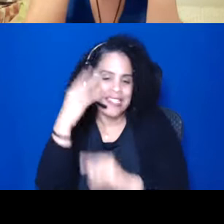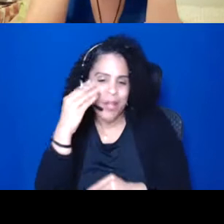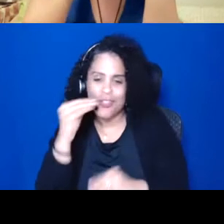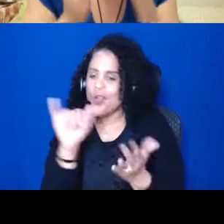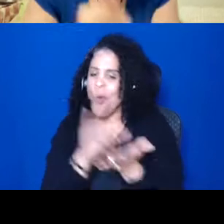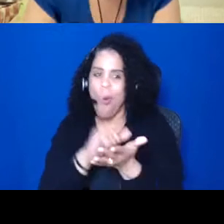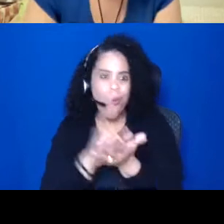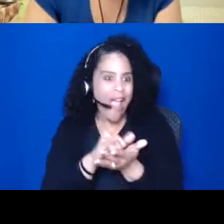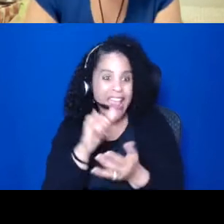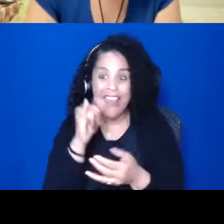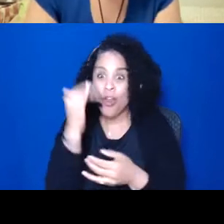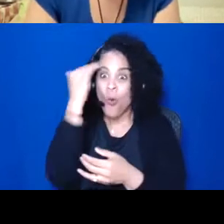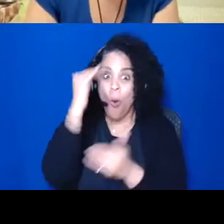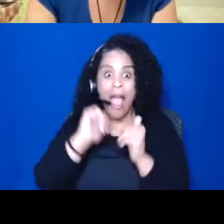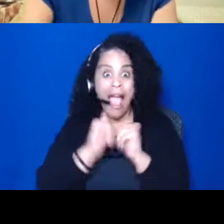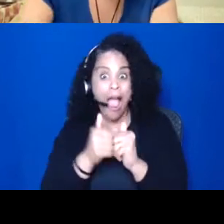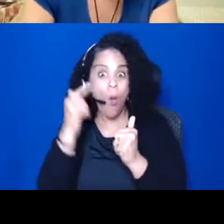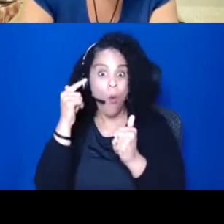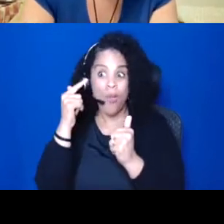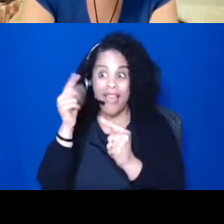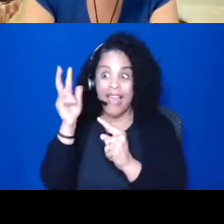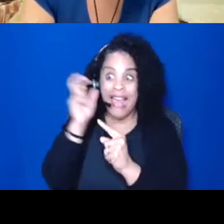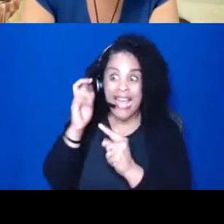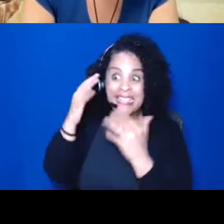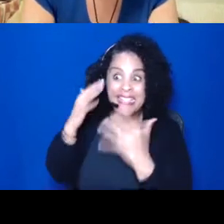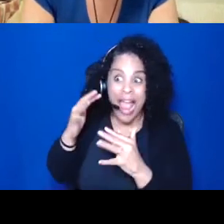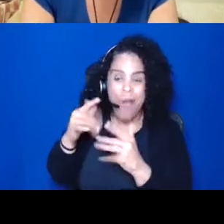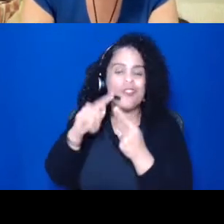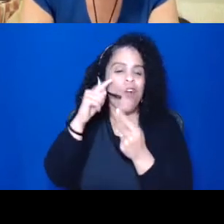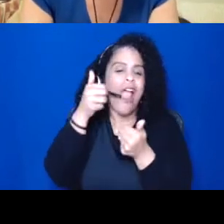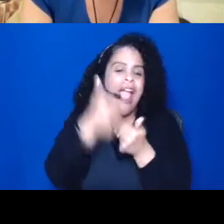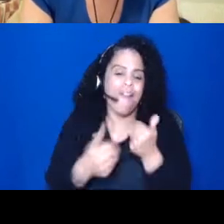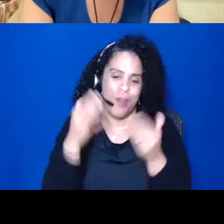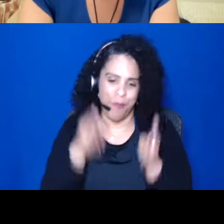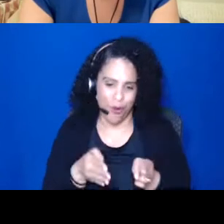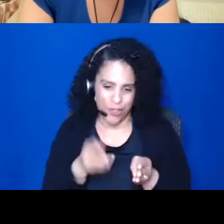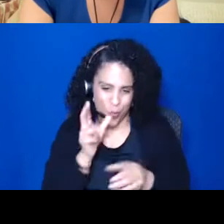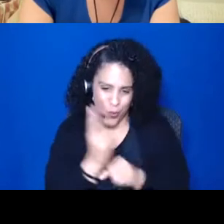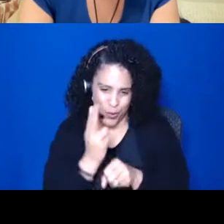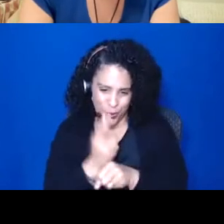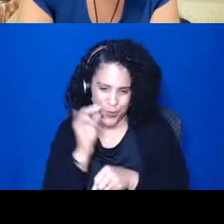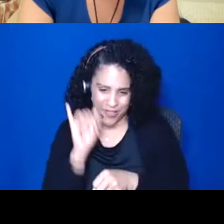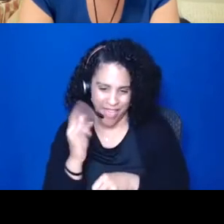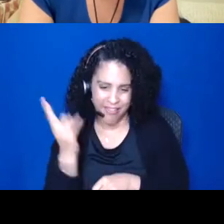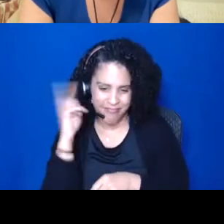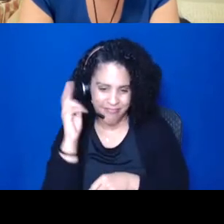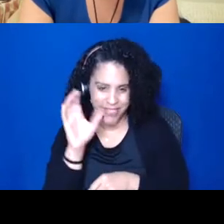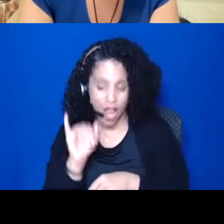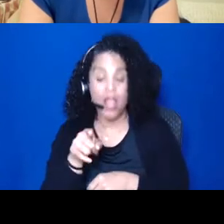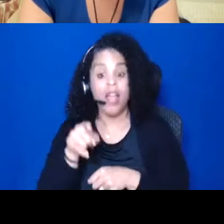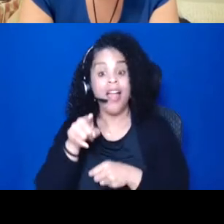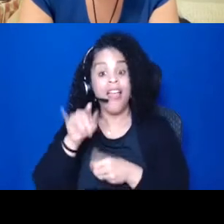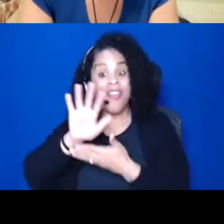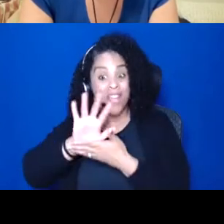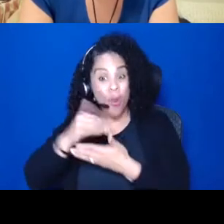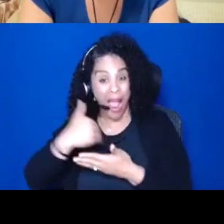how a cochlear implant sounds to every single person who uses one. This video that I have here on the right side of the